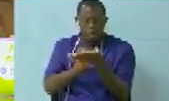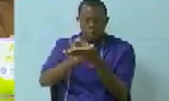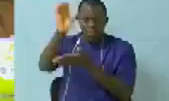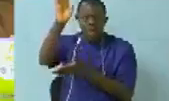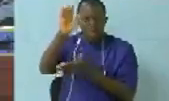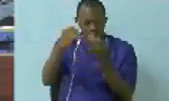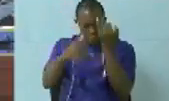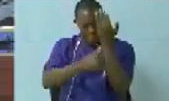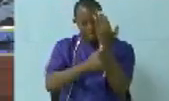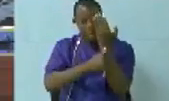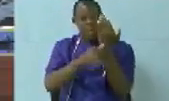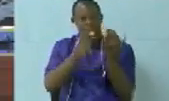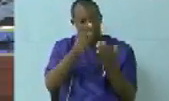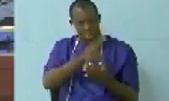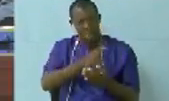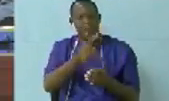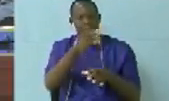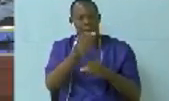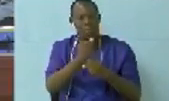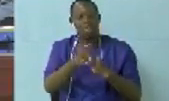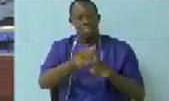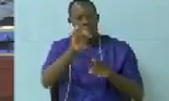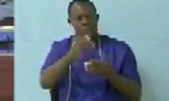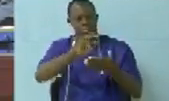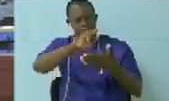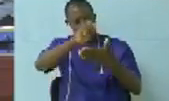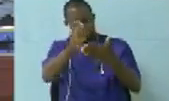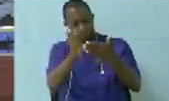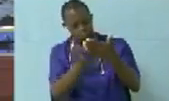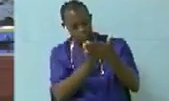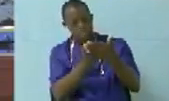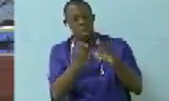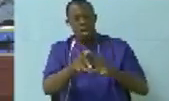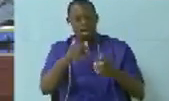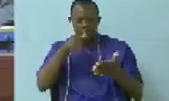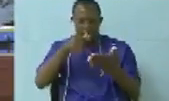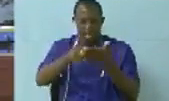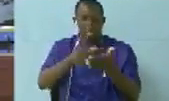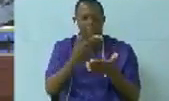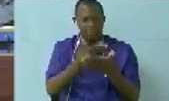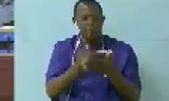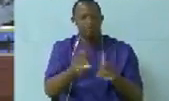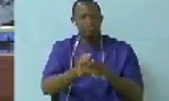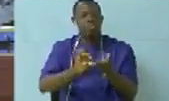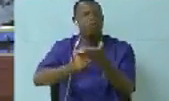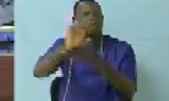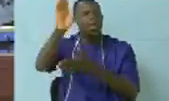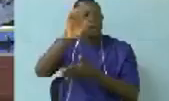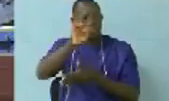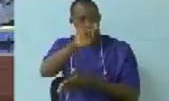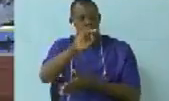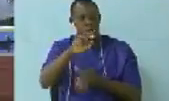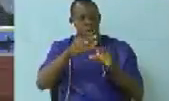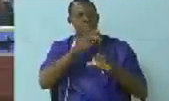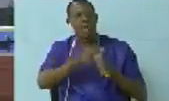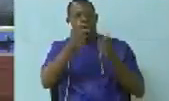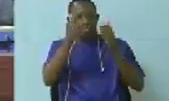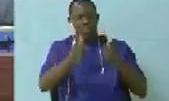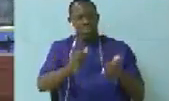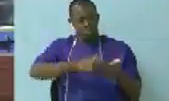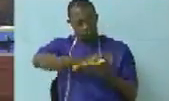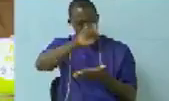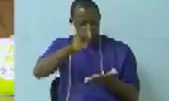very much, Mr. Chair. The order would be drafted and we would send it to you to sign.